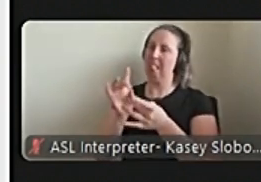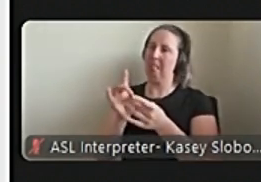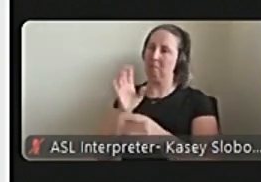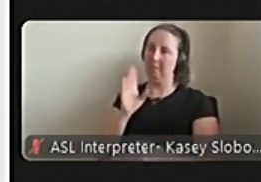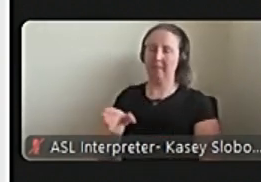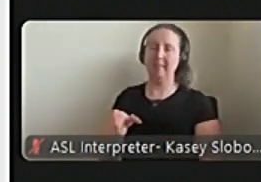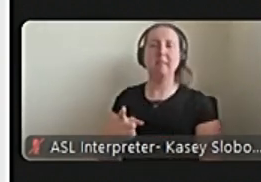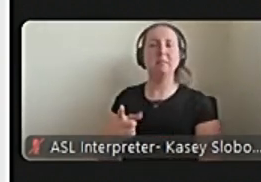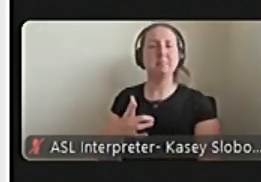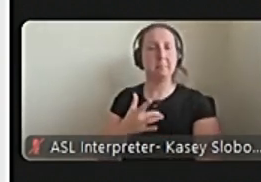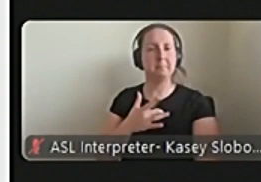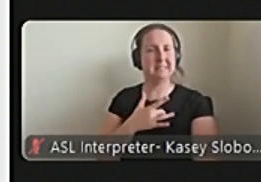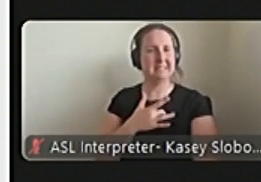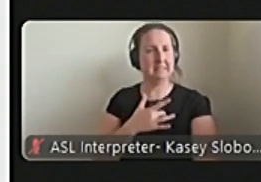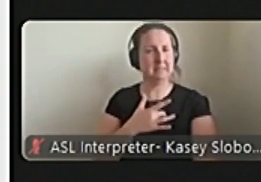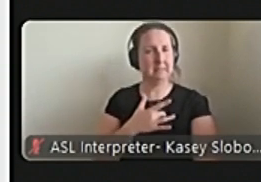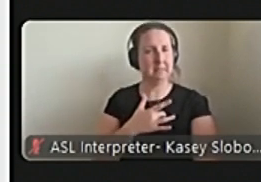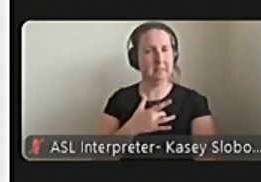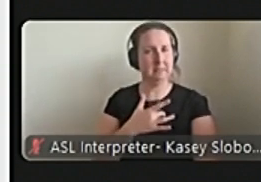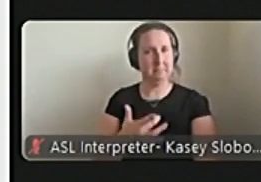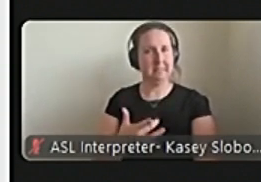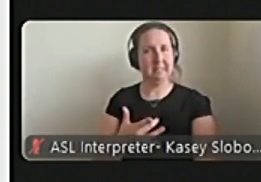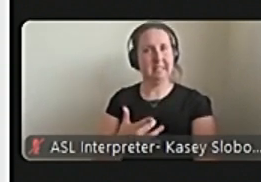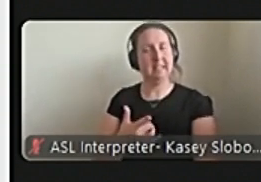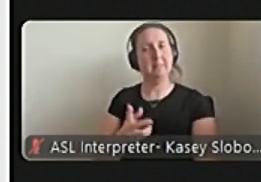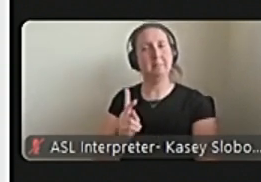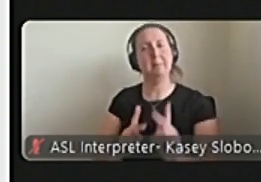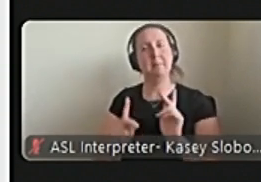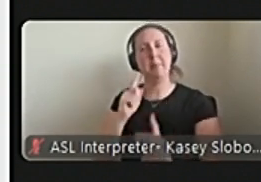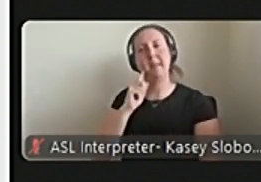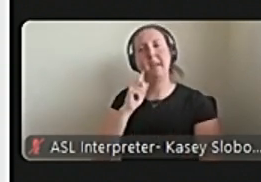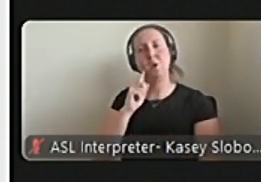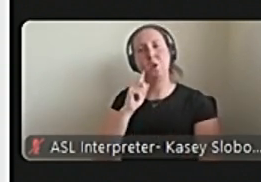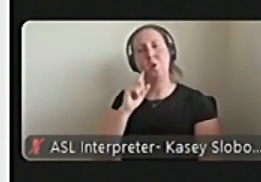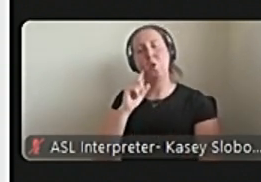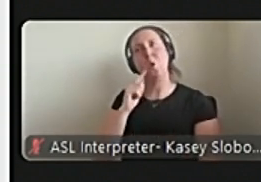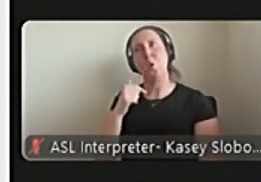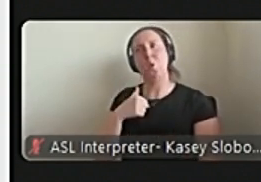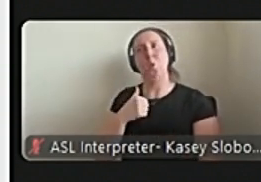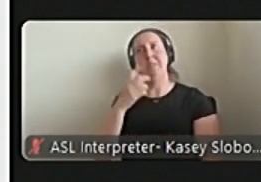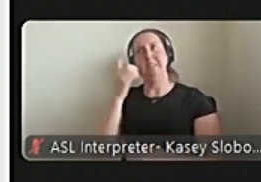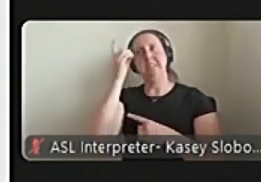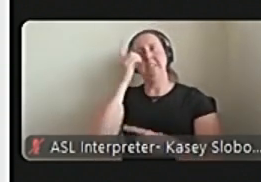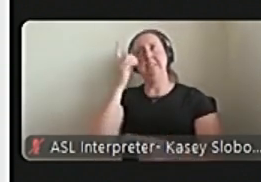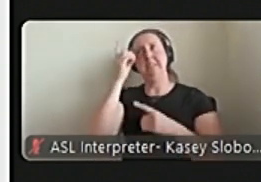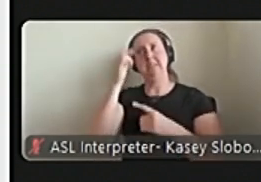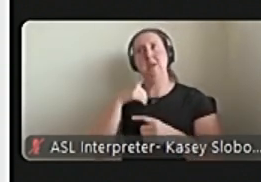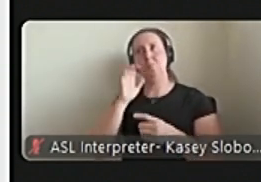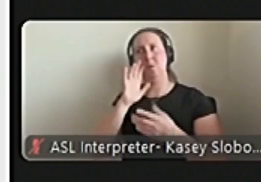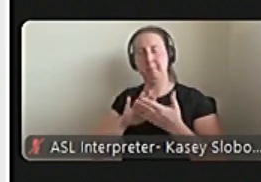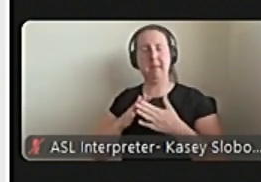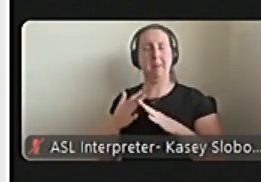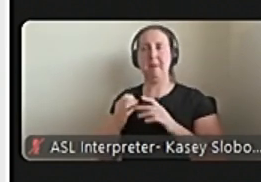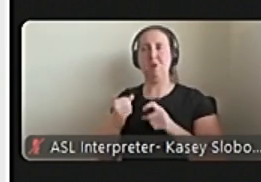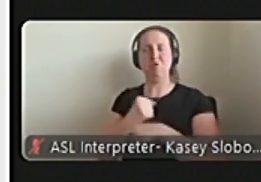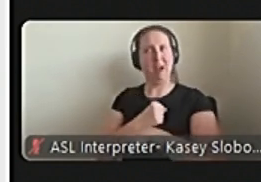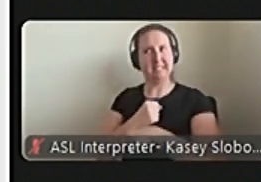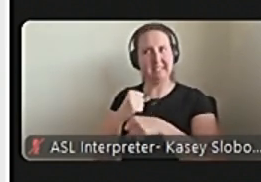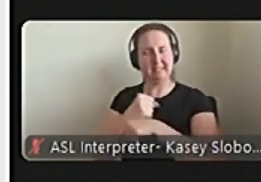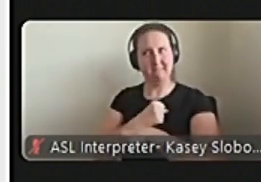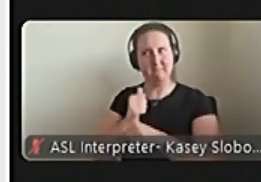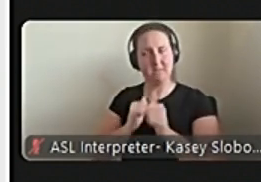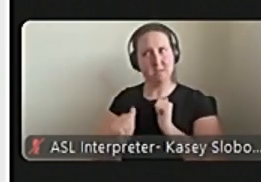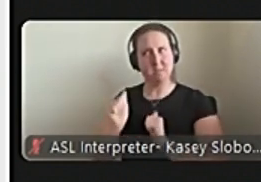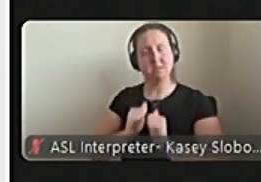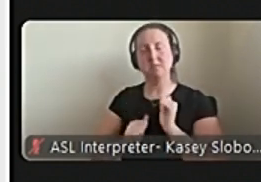think, that this disease will somehow turn them into aggressive and violent folks. And you don't see